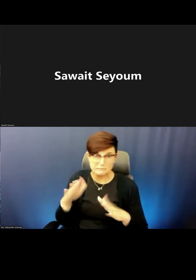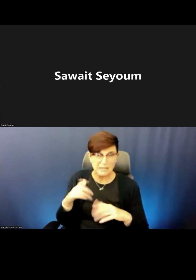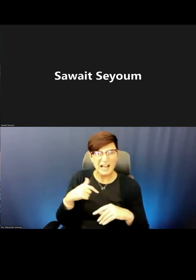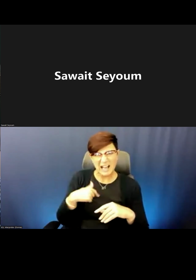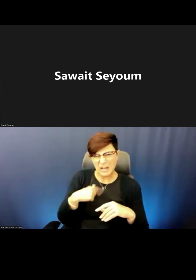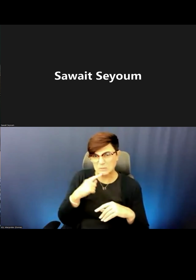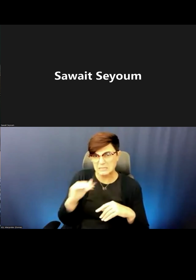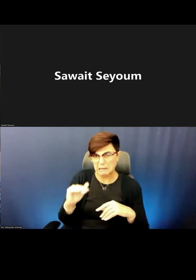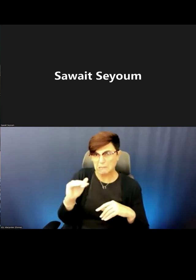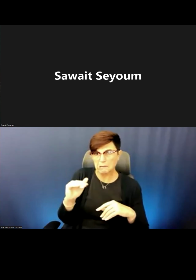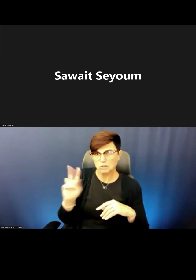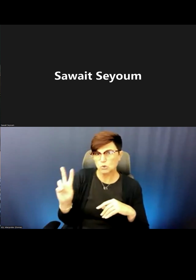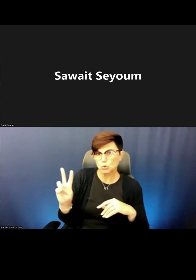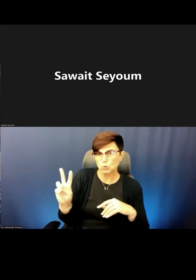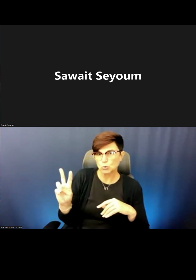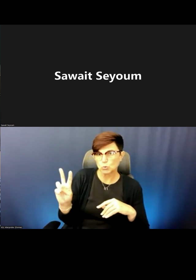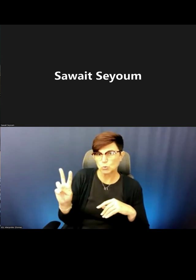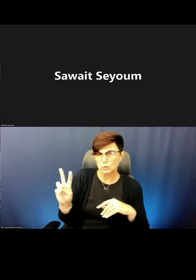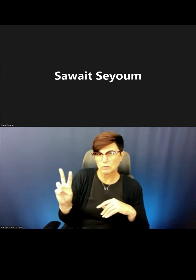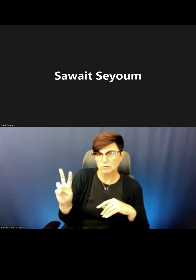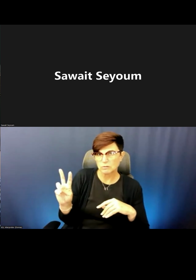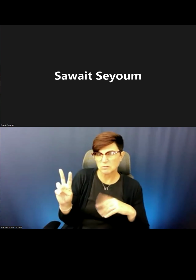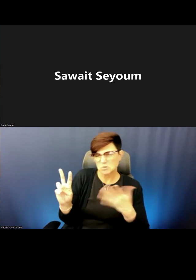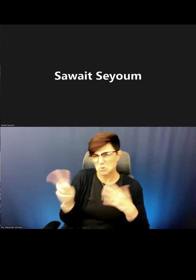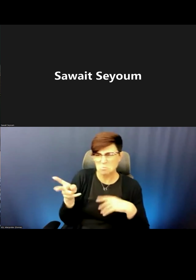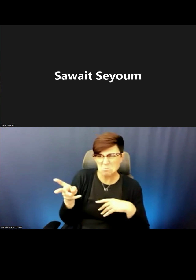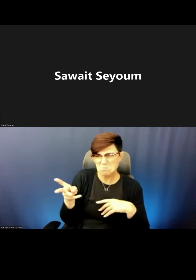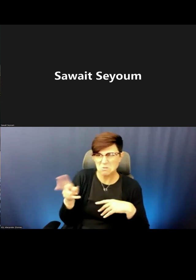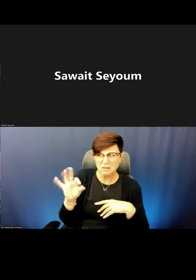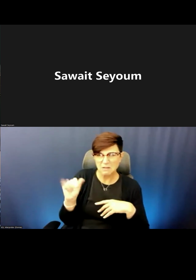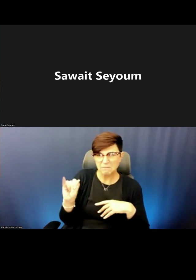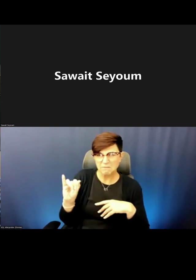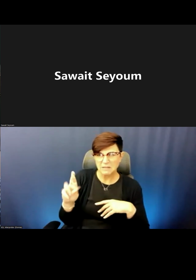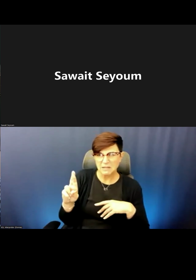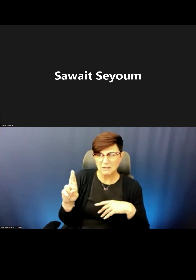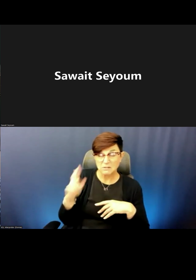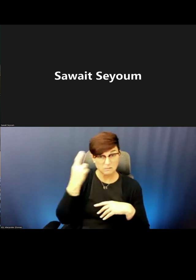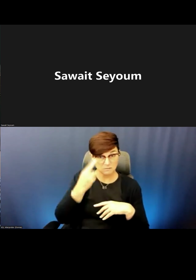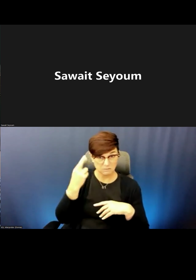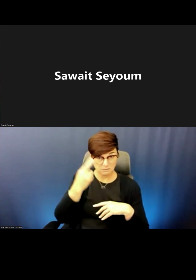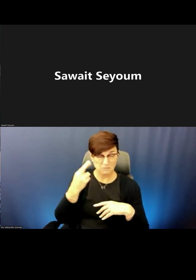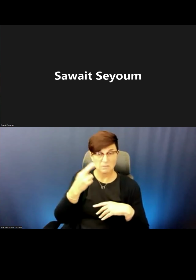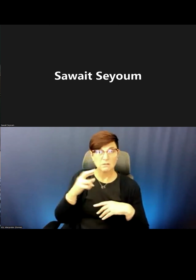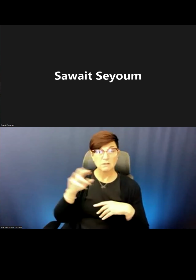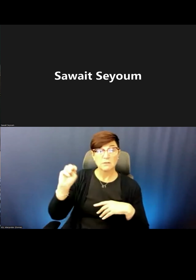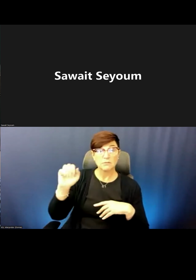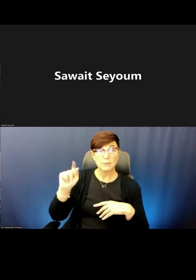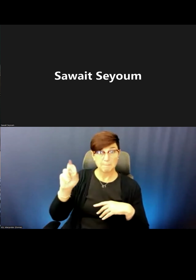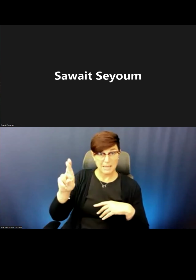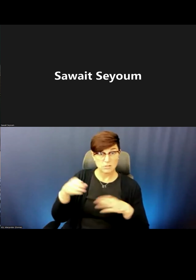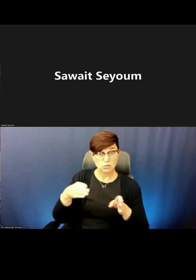going on the framework that the master plan for aging puts forward. There are